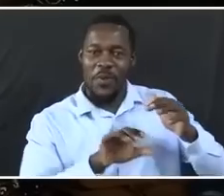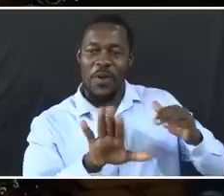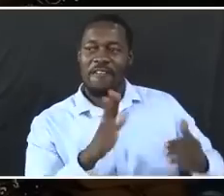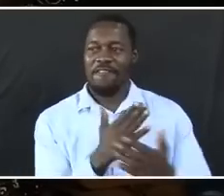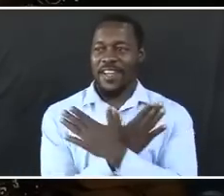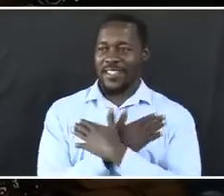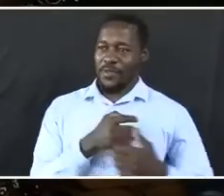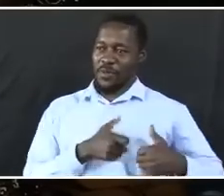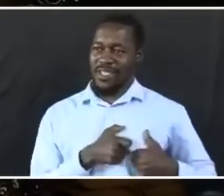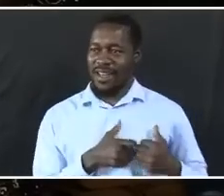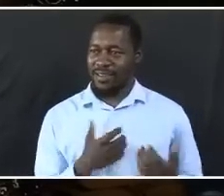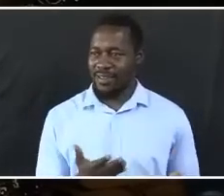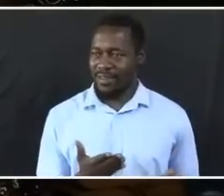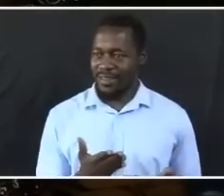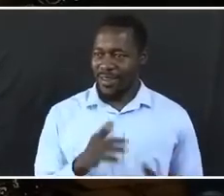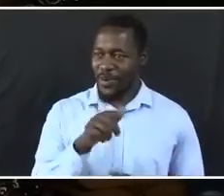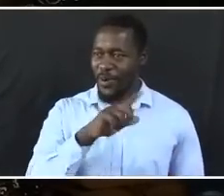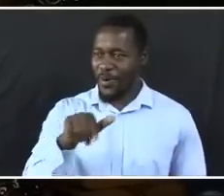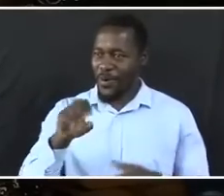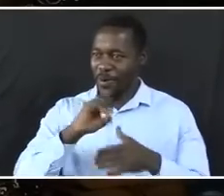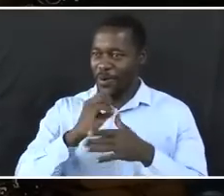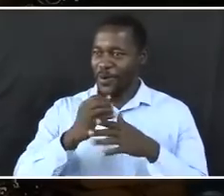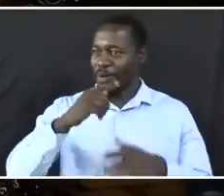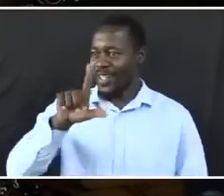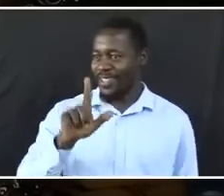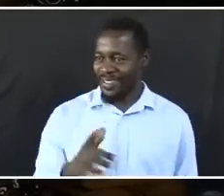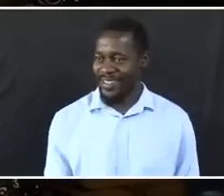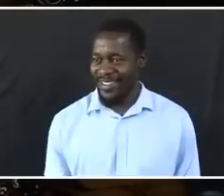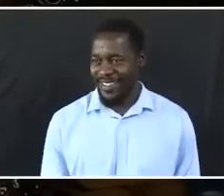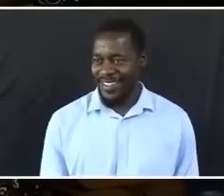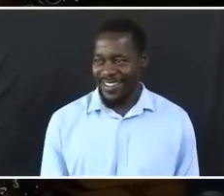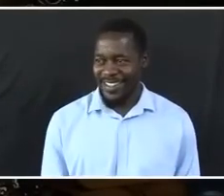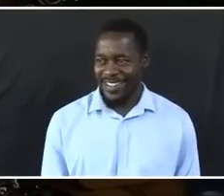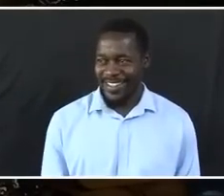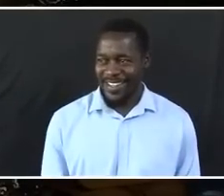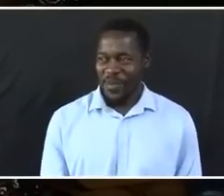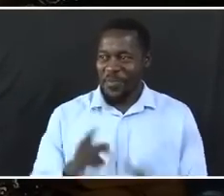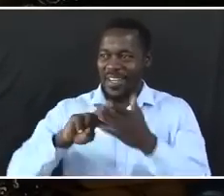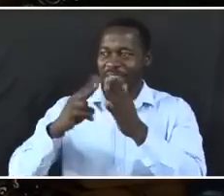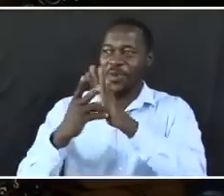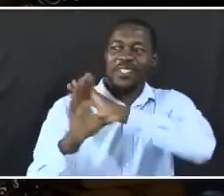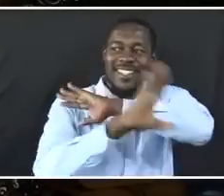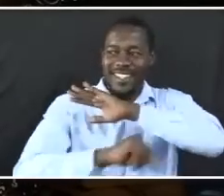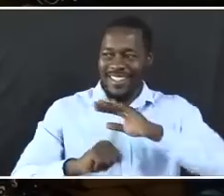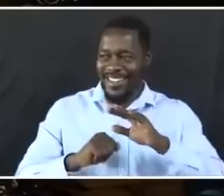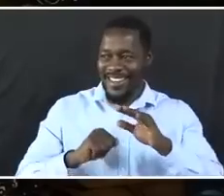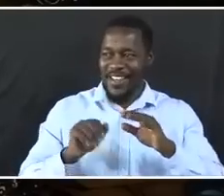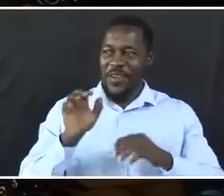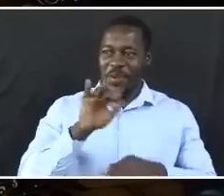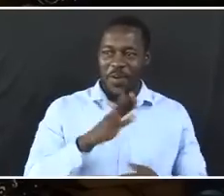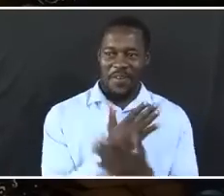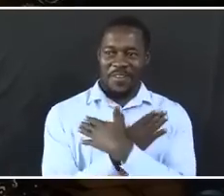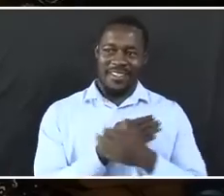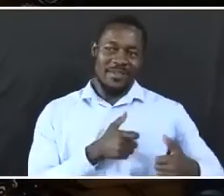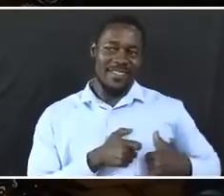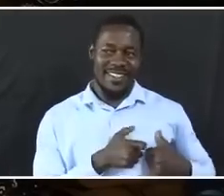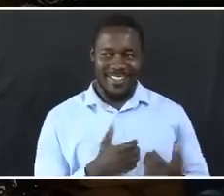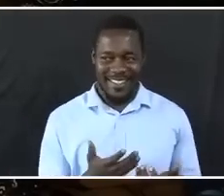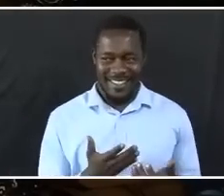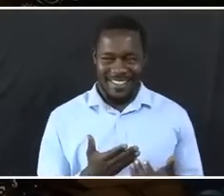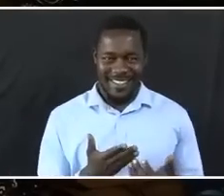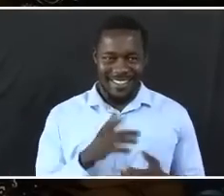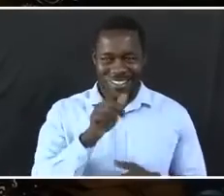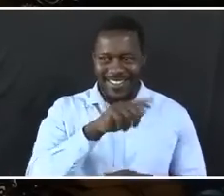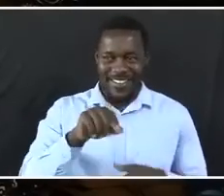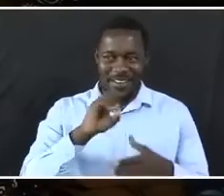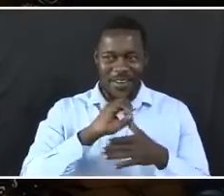initiated by God himself, if marriage was there in the perfect Eden, Is it really true that there will be no marriage in the